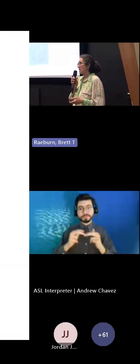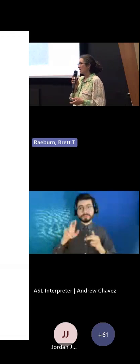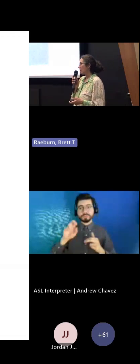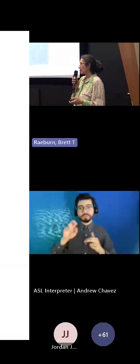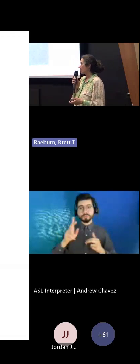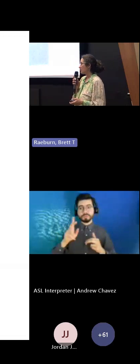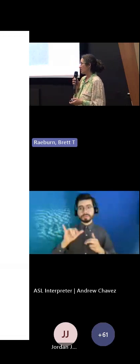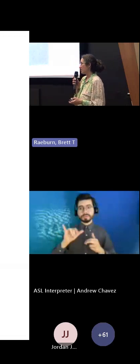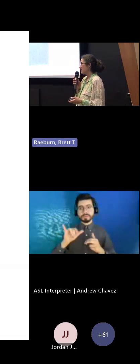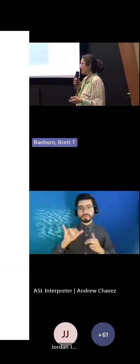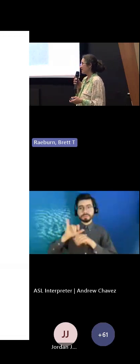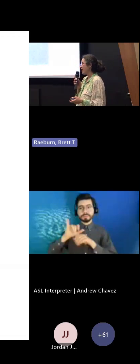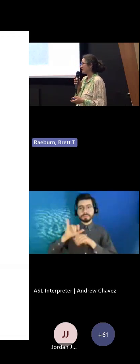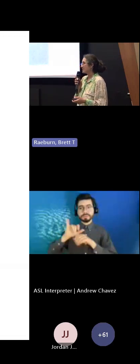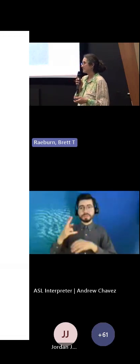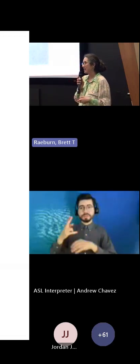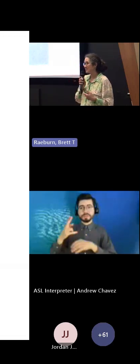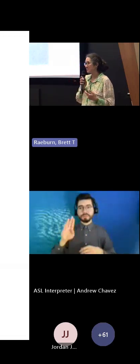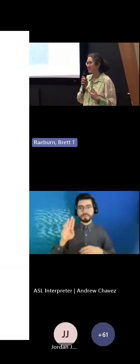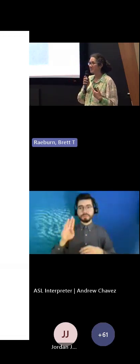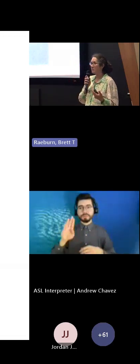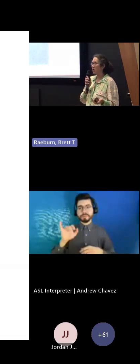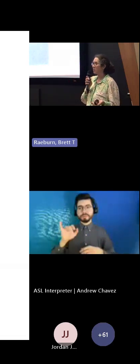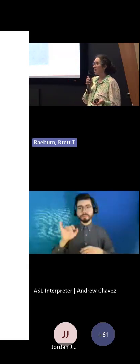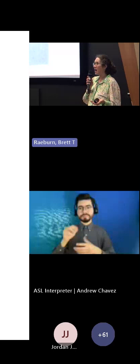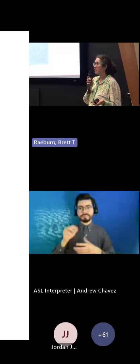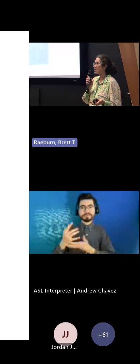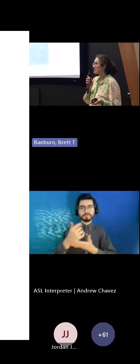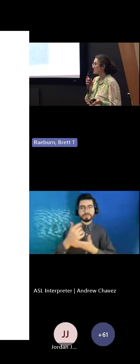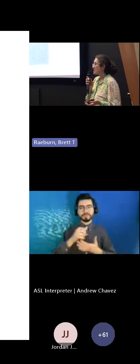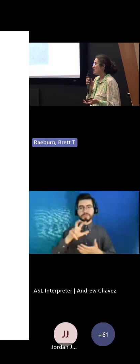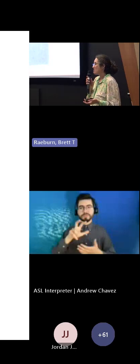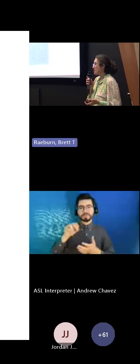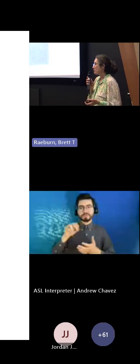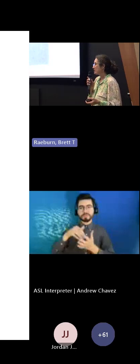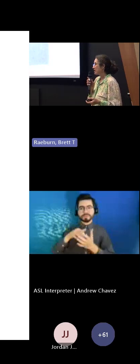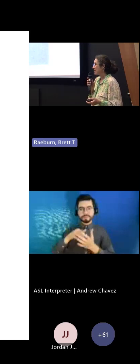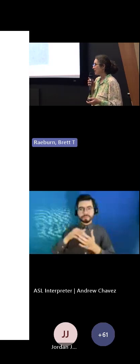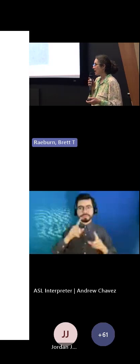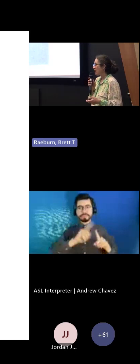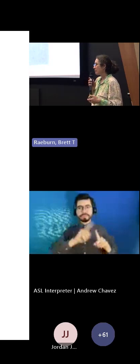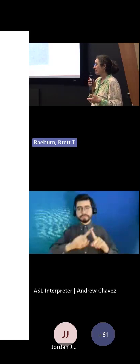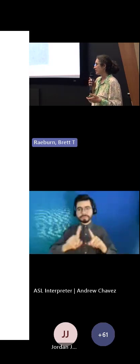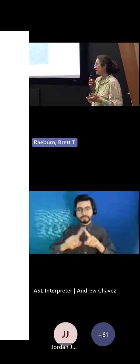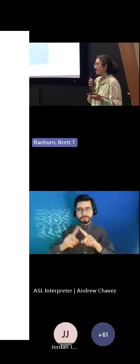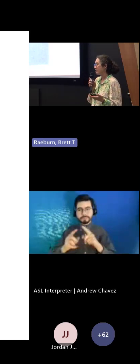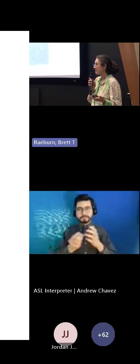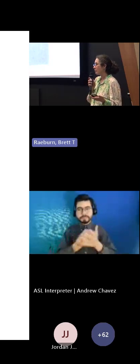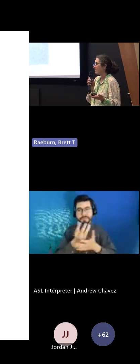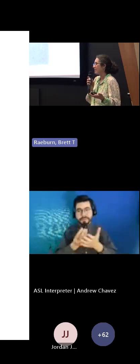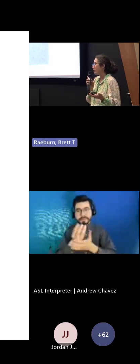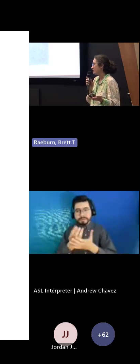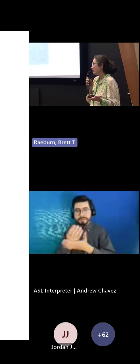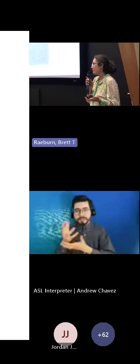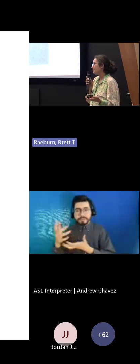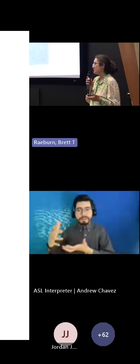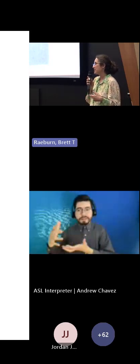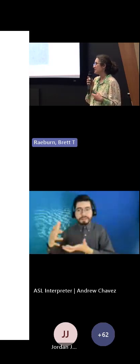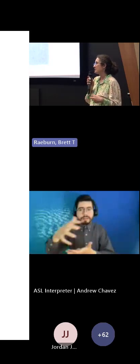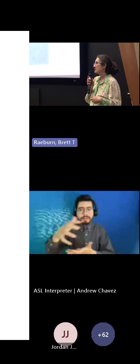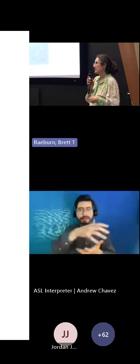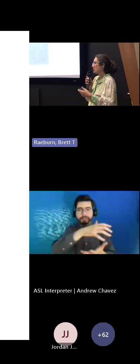He collected over 30,000 specimens, and what would happen is they would take like 1,000